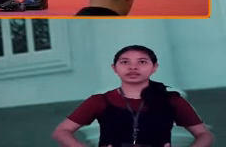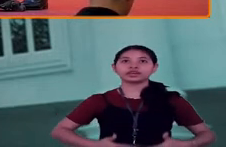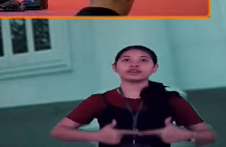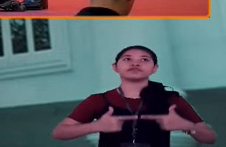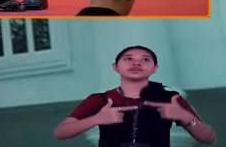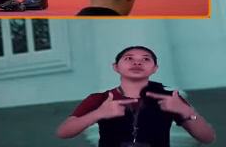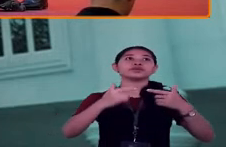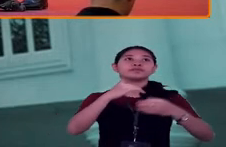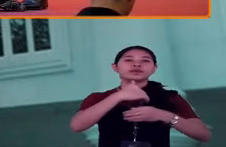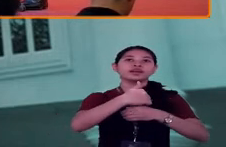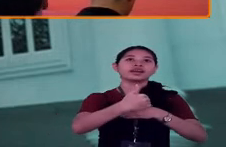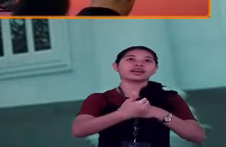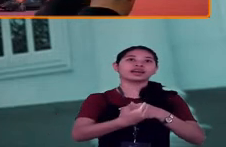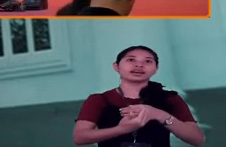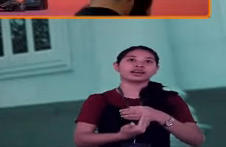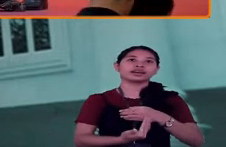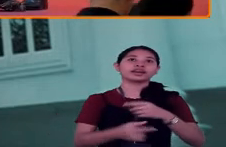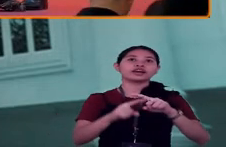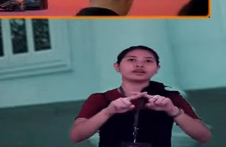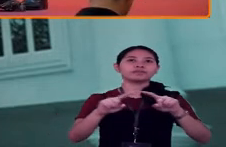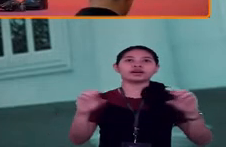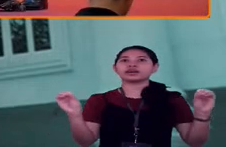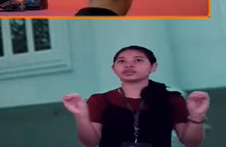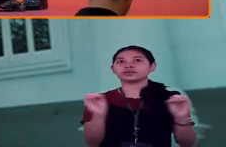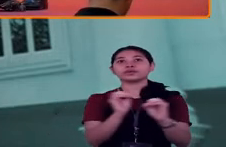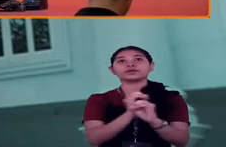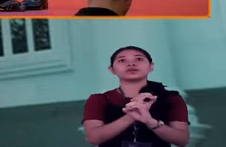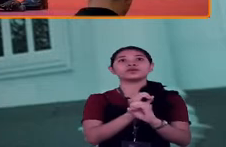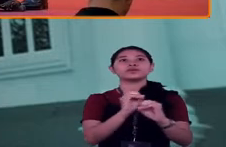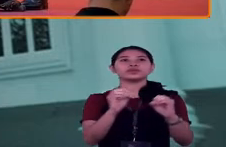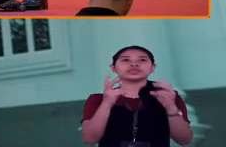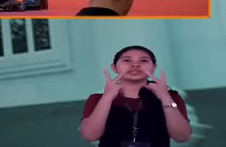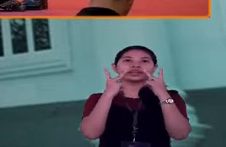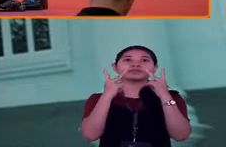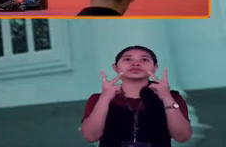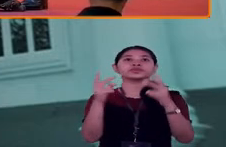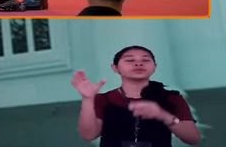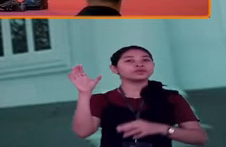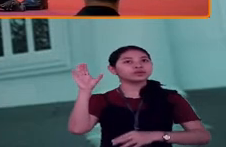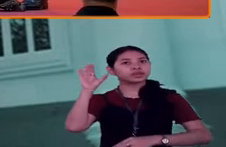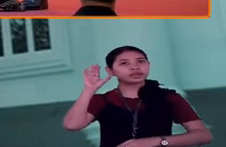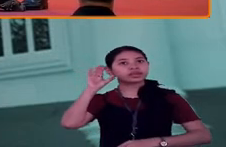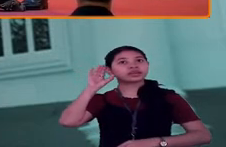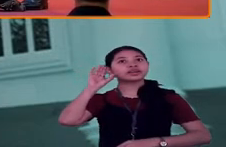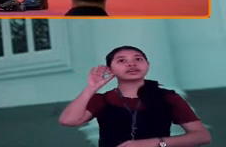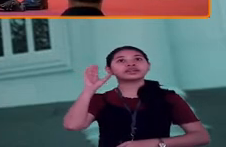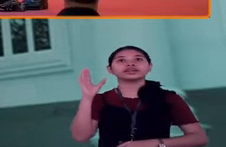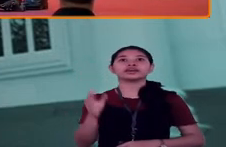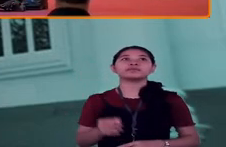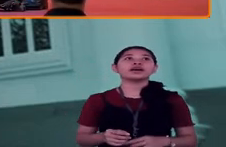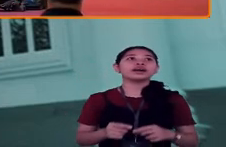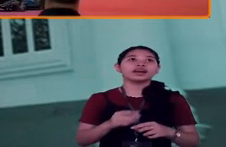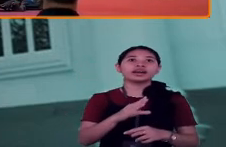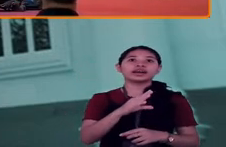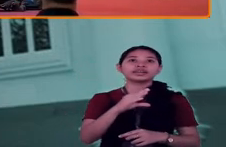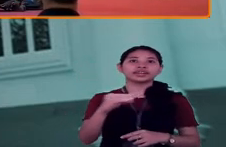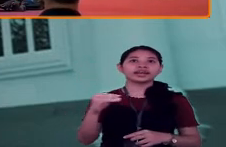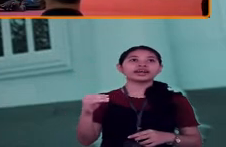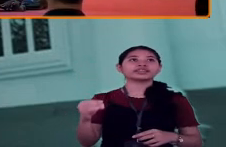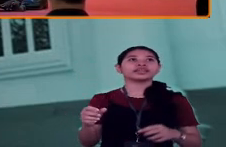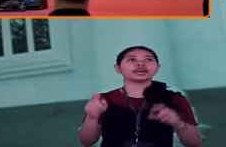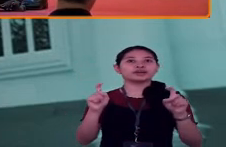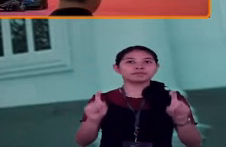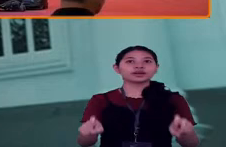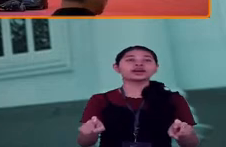the living bread, but no one seemed to hear them,